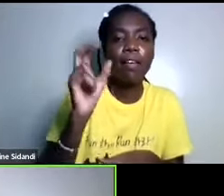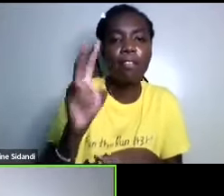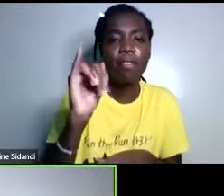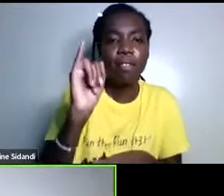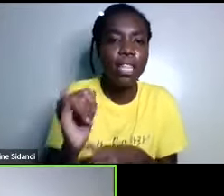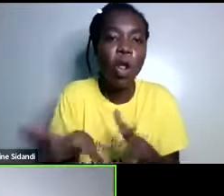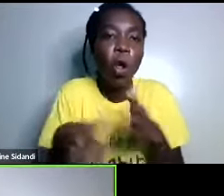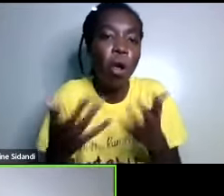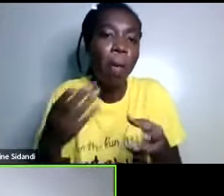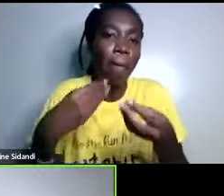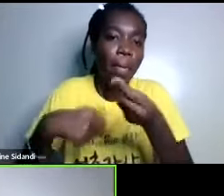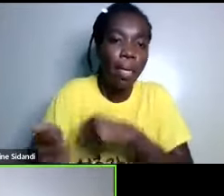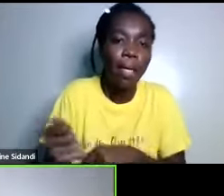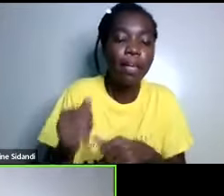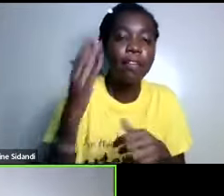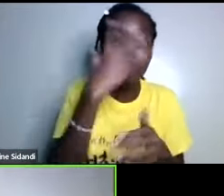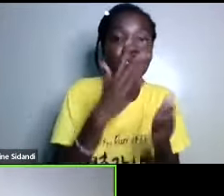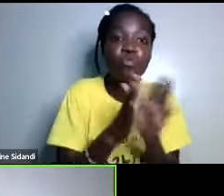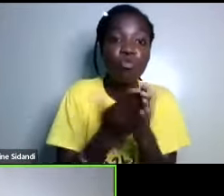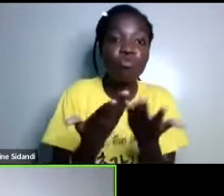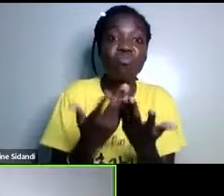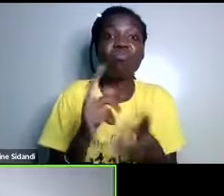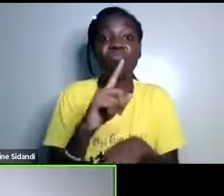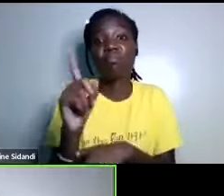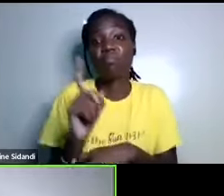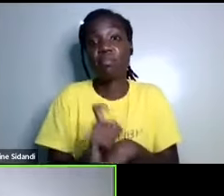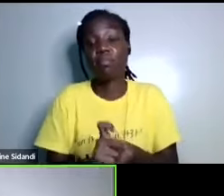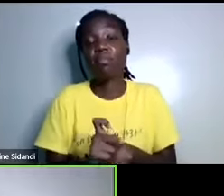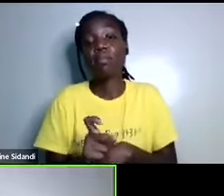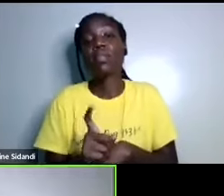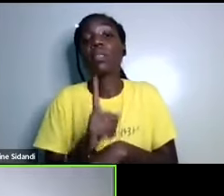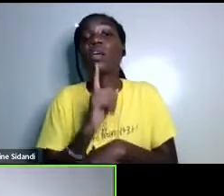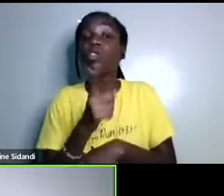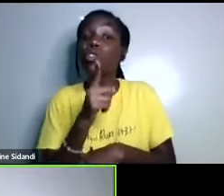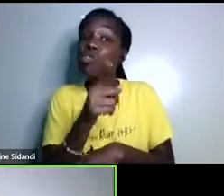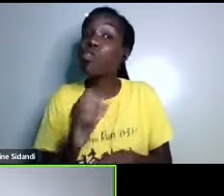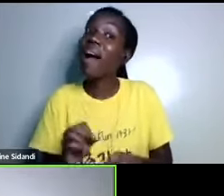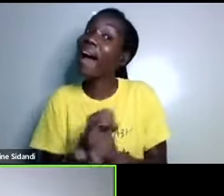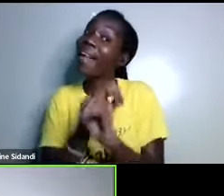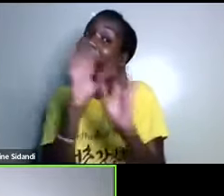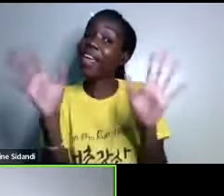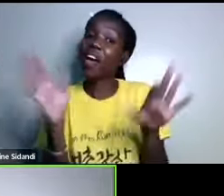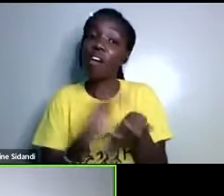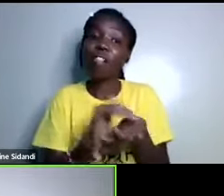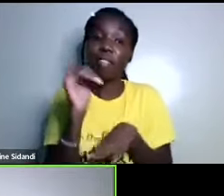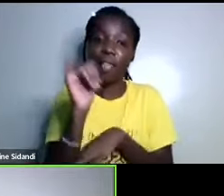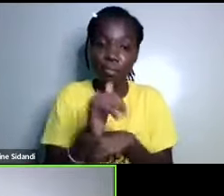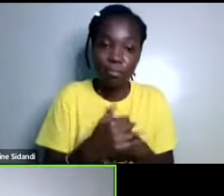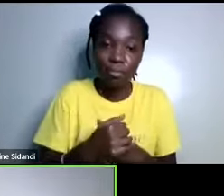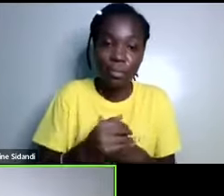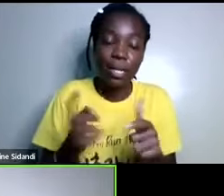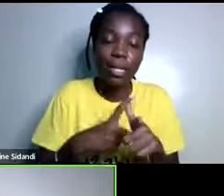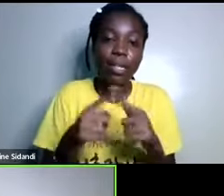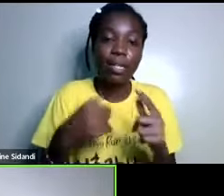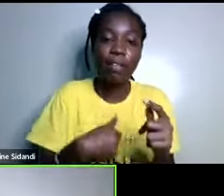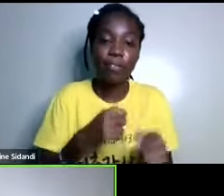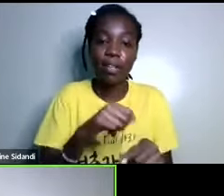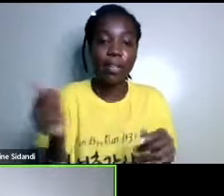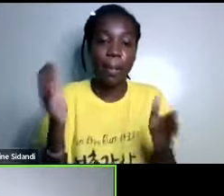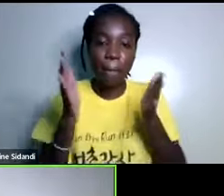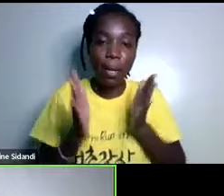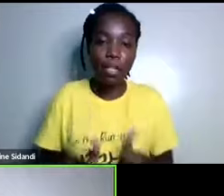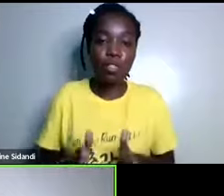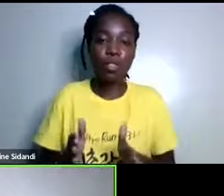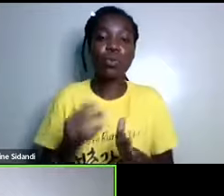need to be clear on that. And then Purity is saying, do you have a dedicated person to do